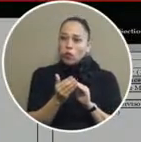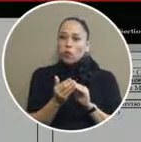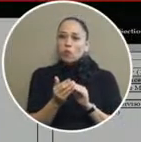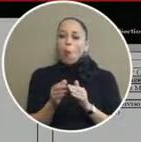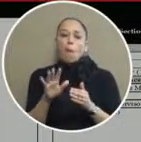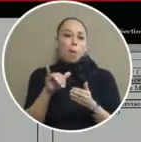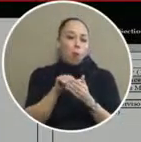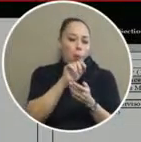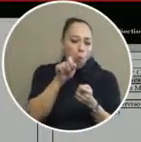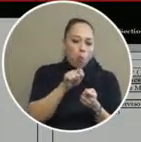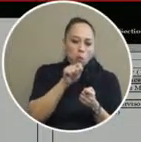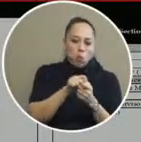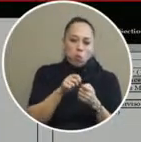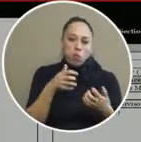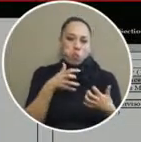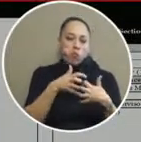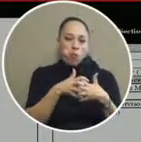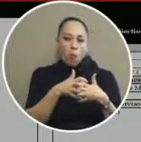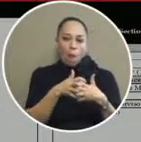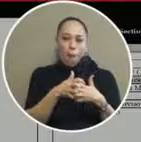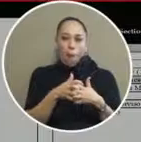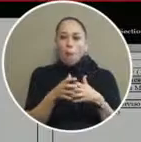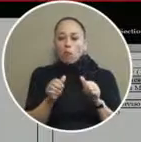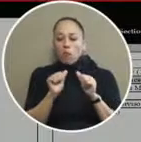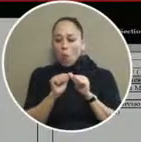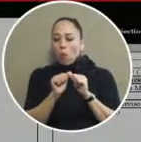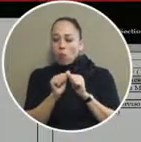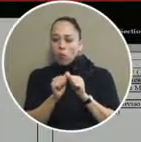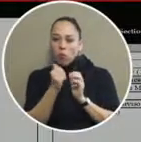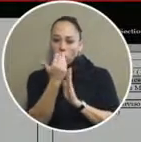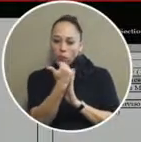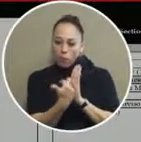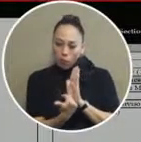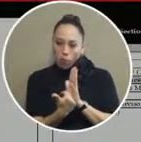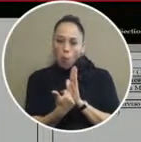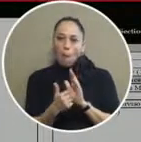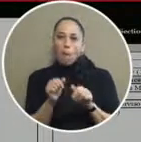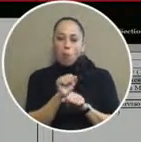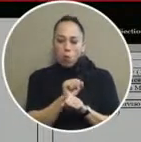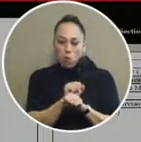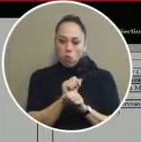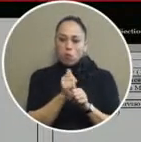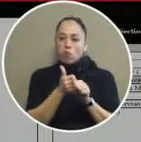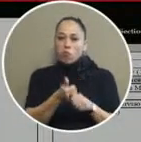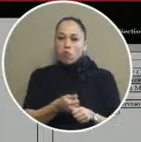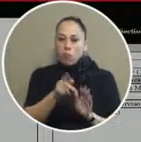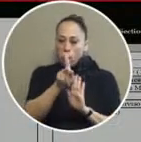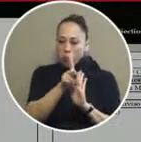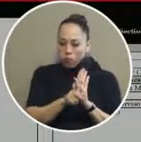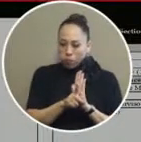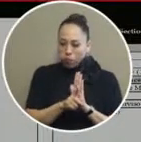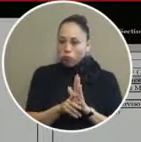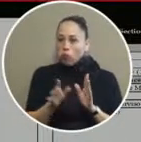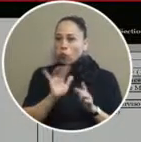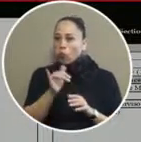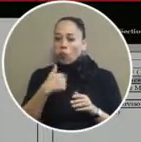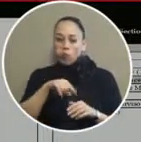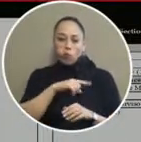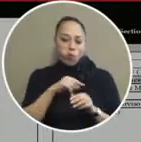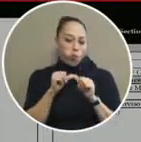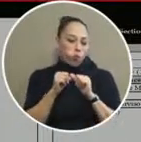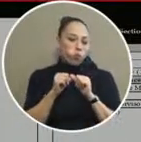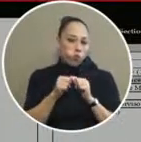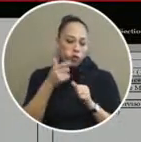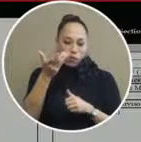and then specific department requirements or consistent guidelines regarding worksite protocols. And so as we continue to